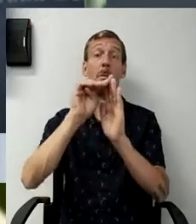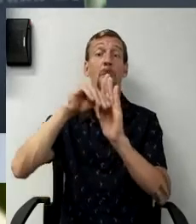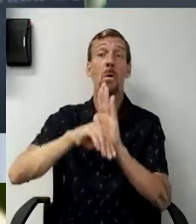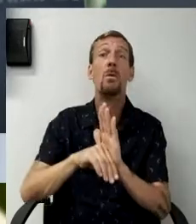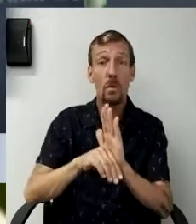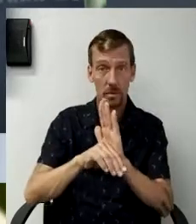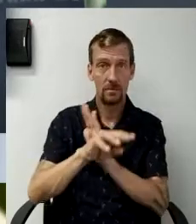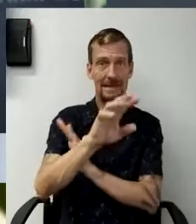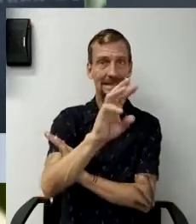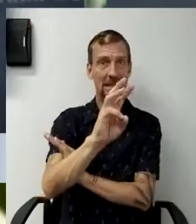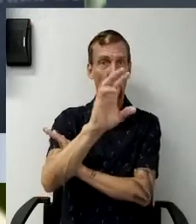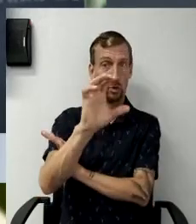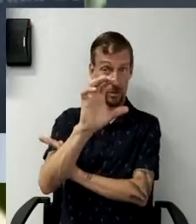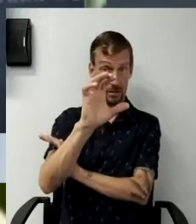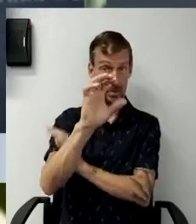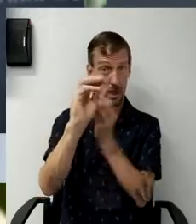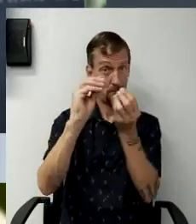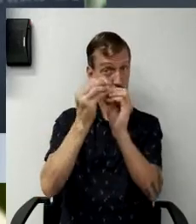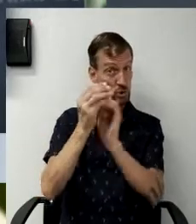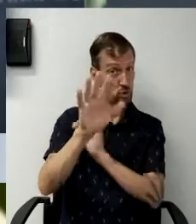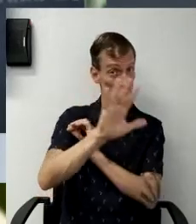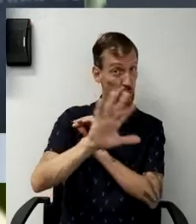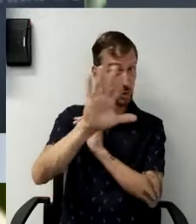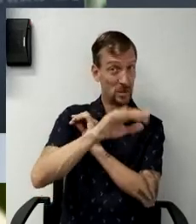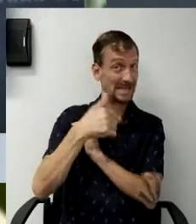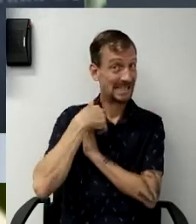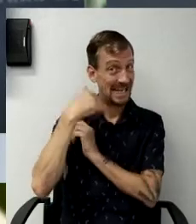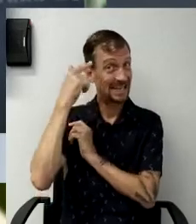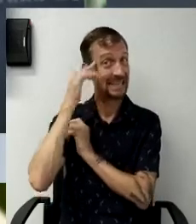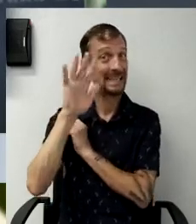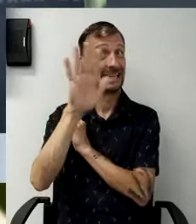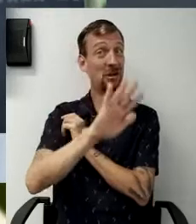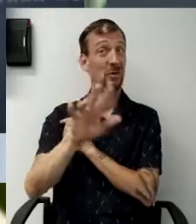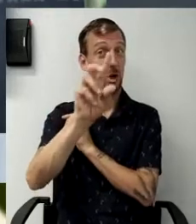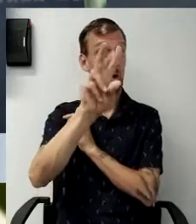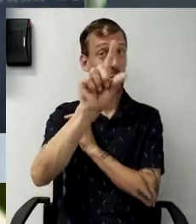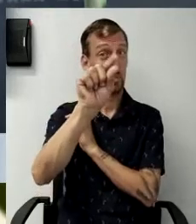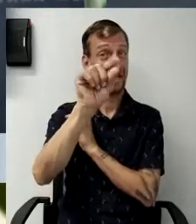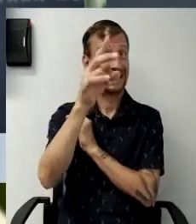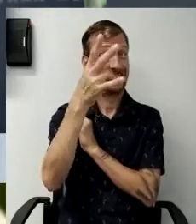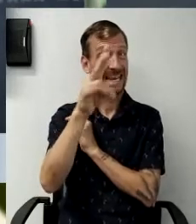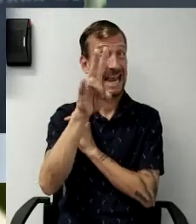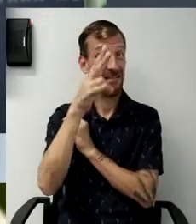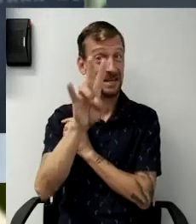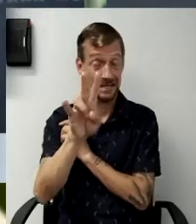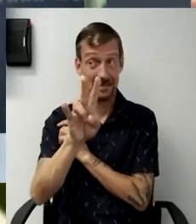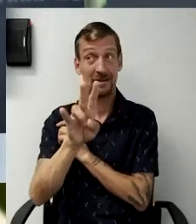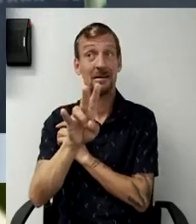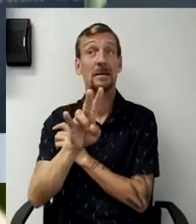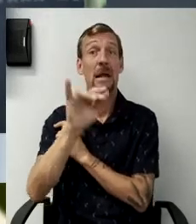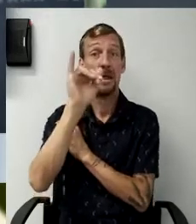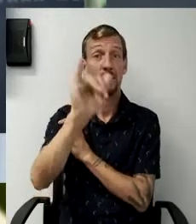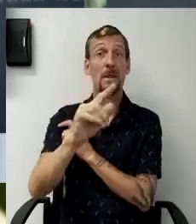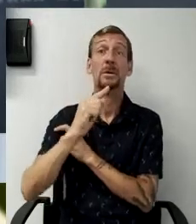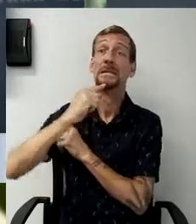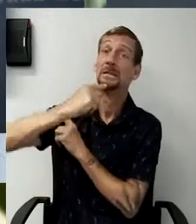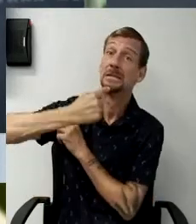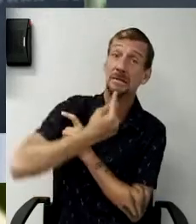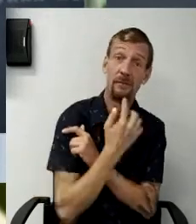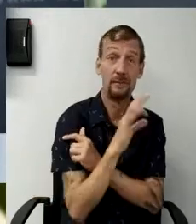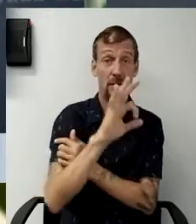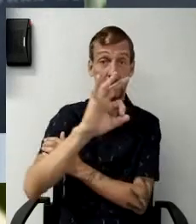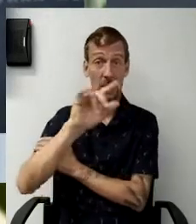the 600s. And if I recall, 17 might have been the severe flu